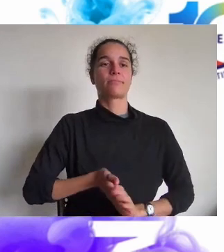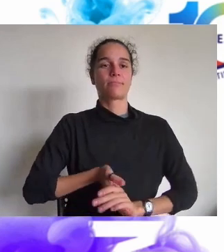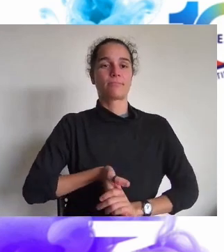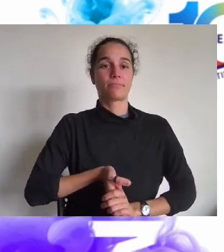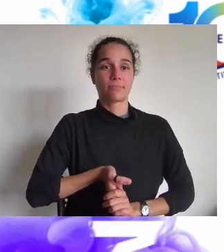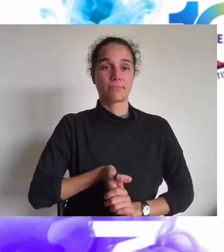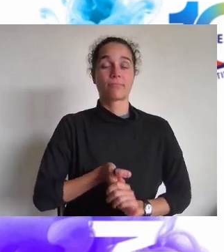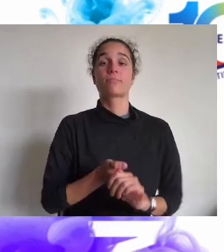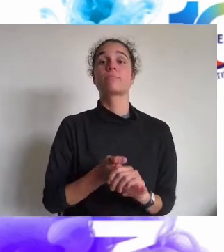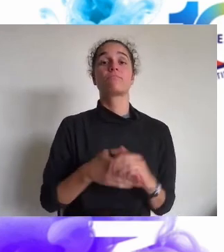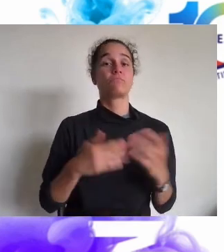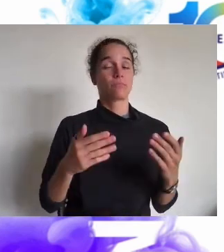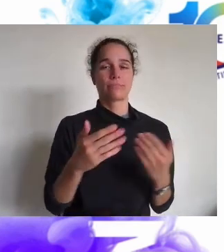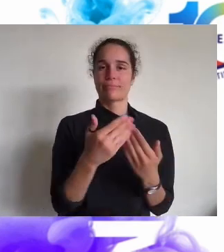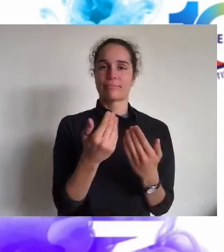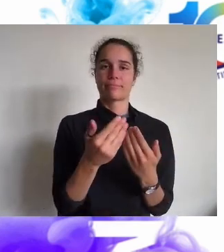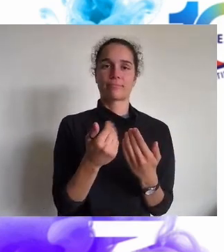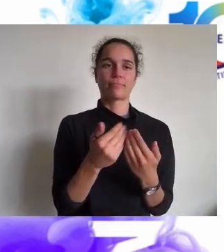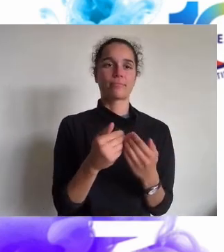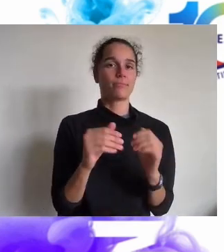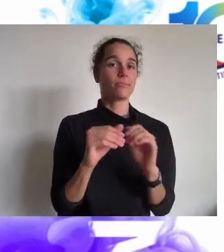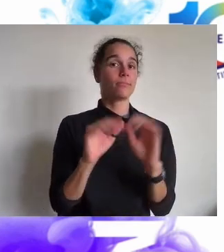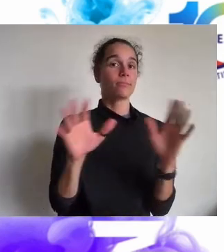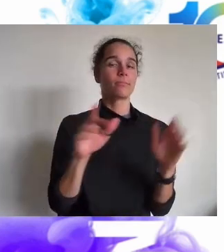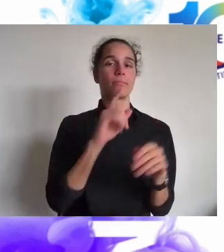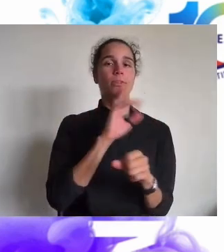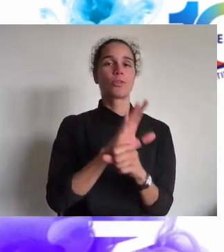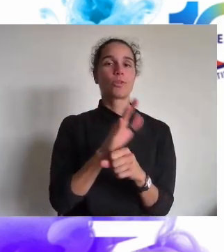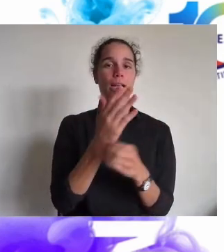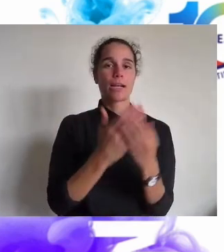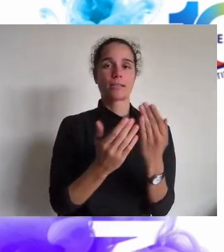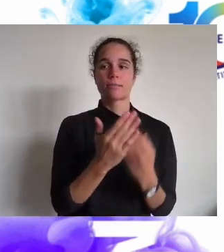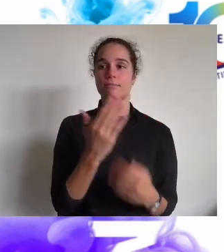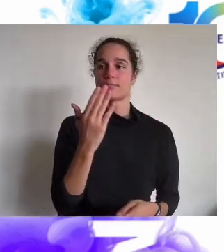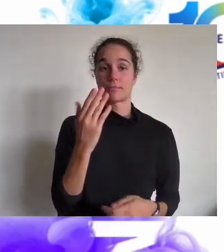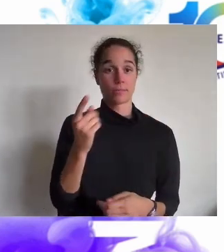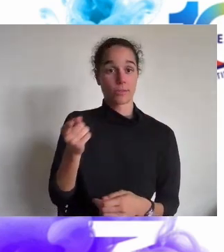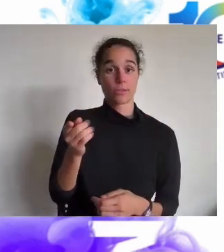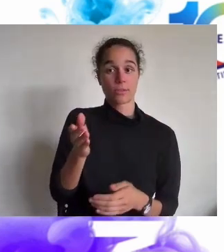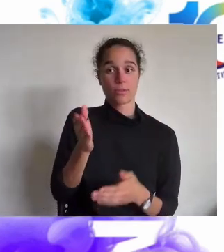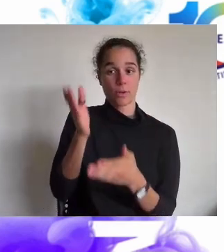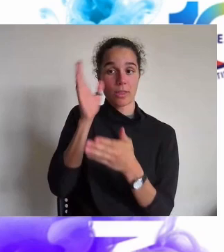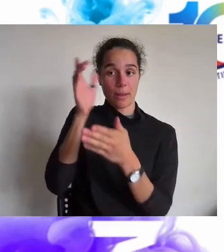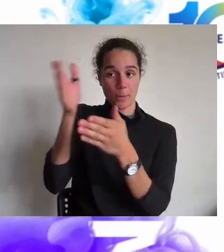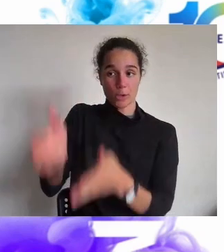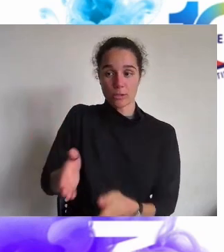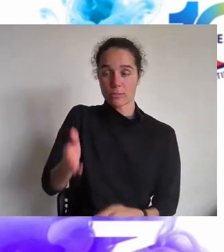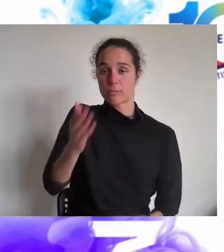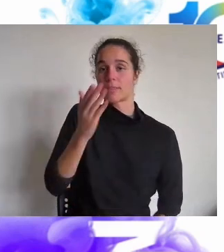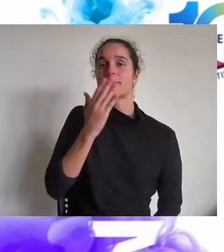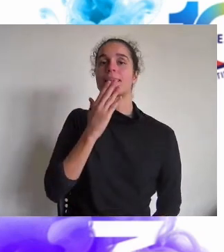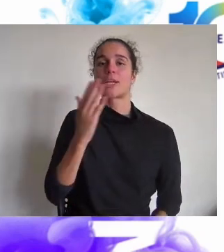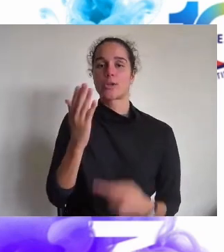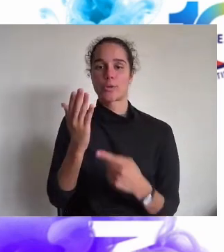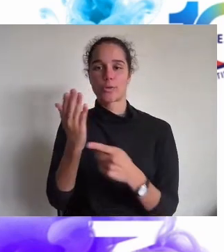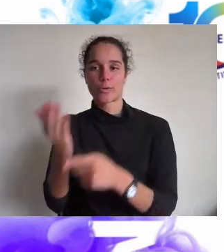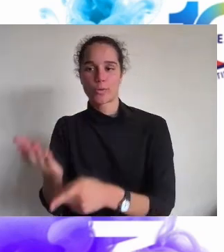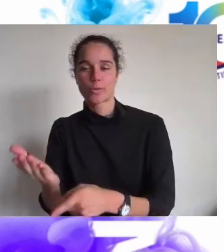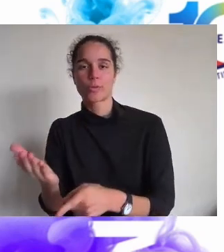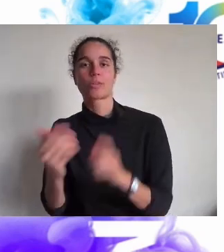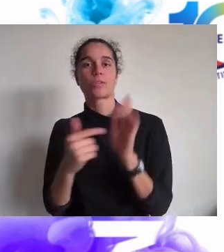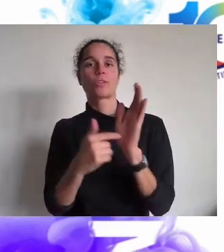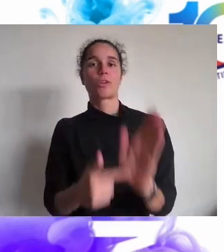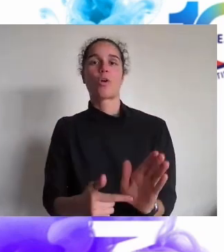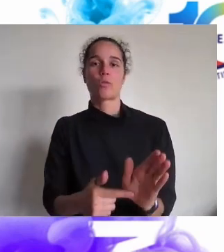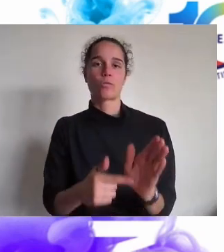easy. Your hands to your lip towards the person. Thank you. It's a sign of gratitude to show